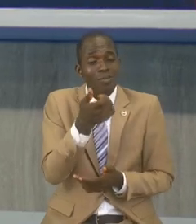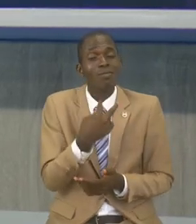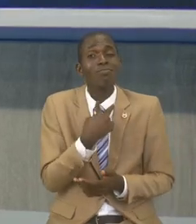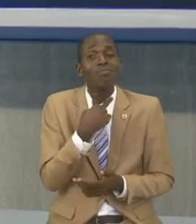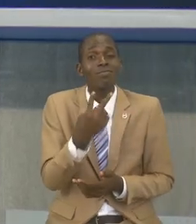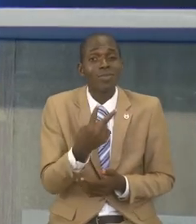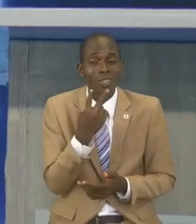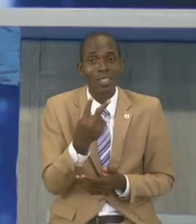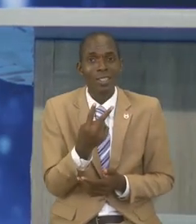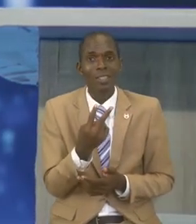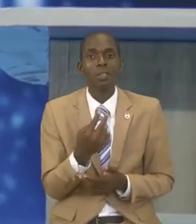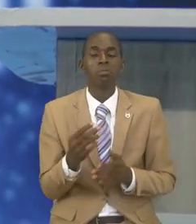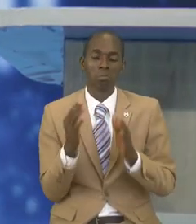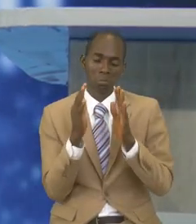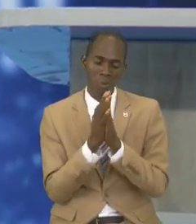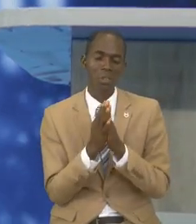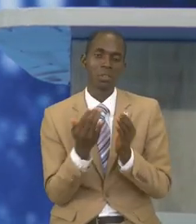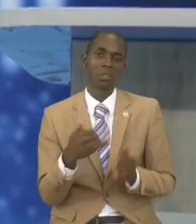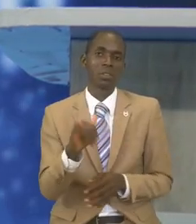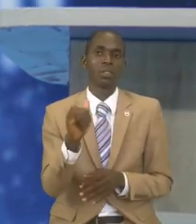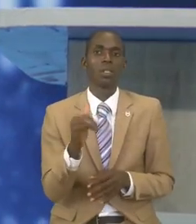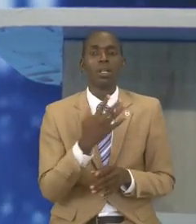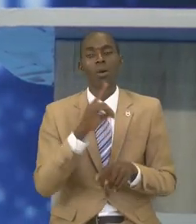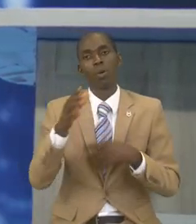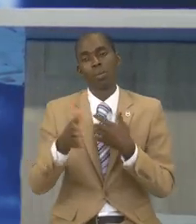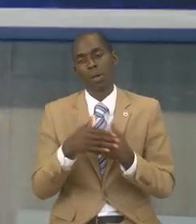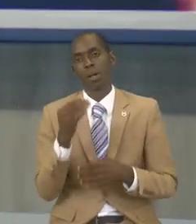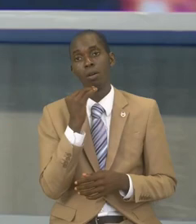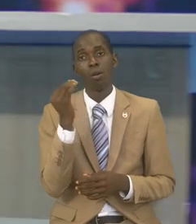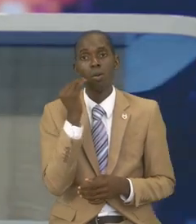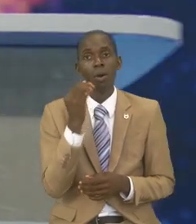gone, we prayed. And then they went back home,